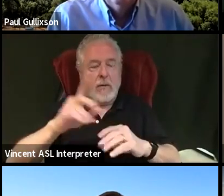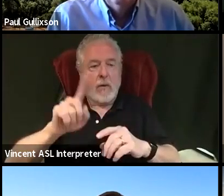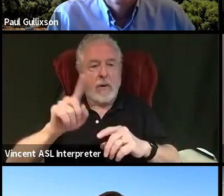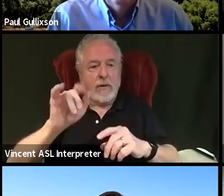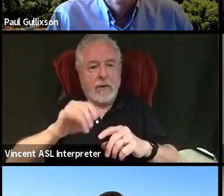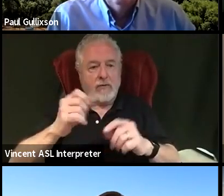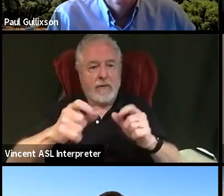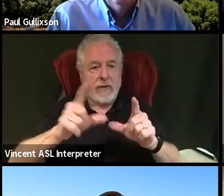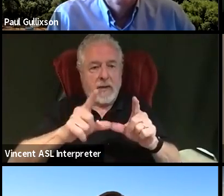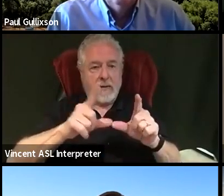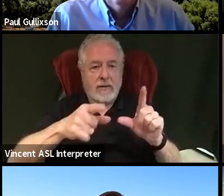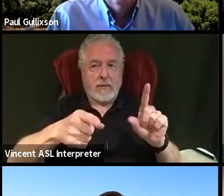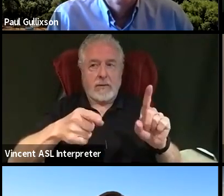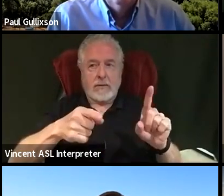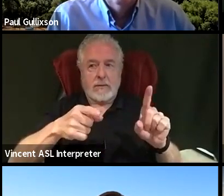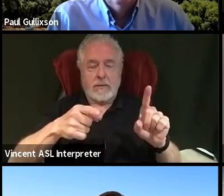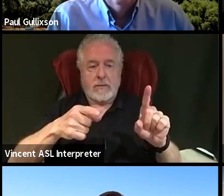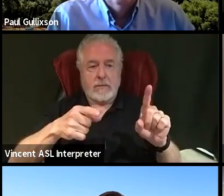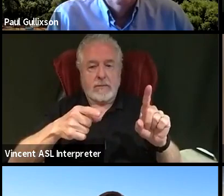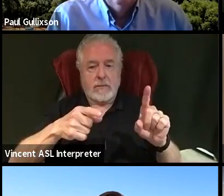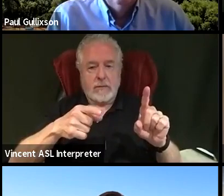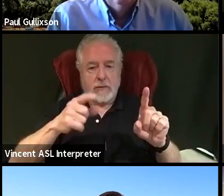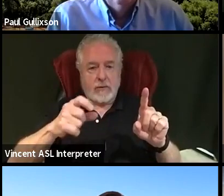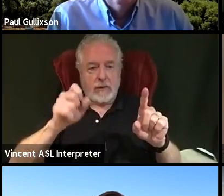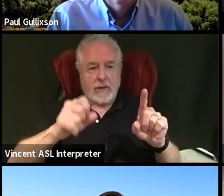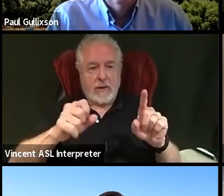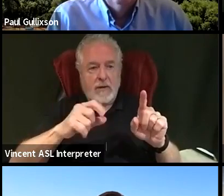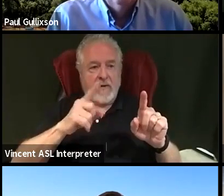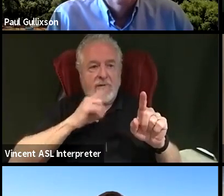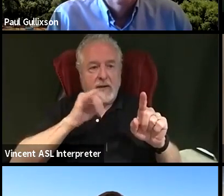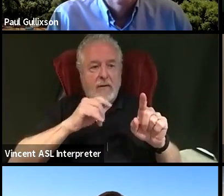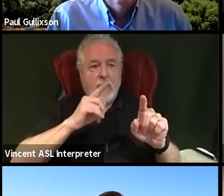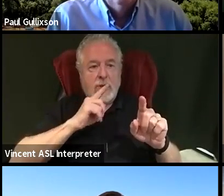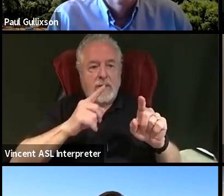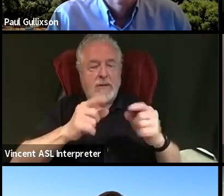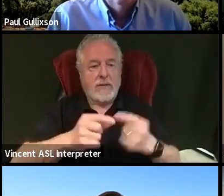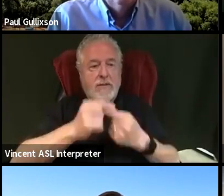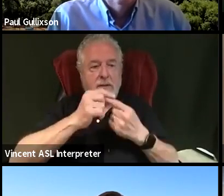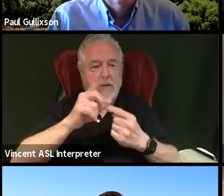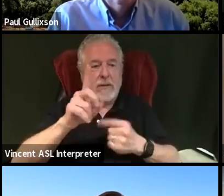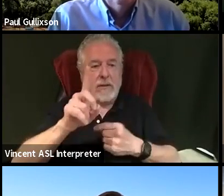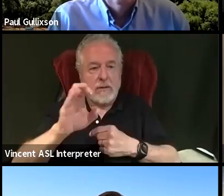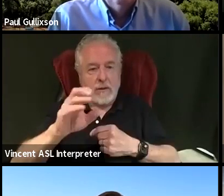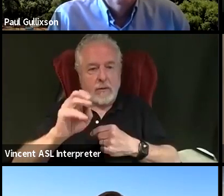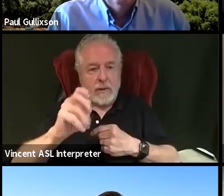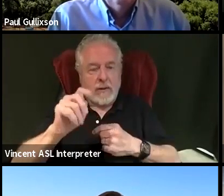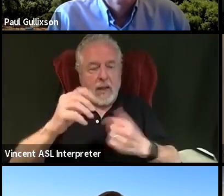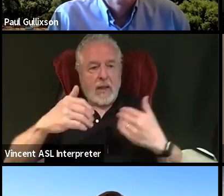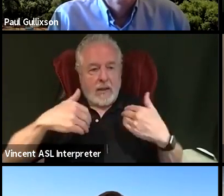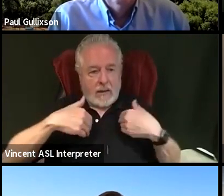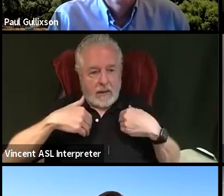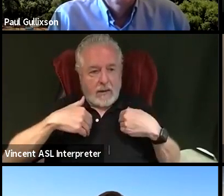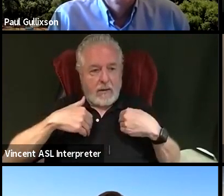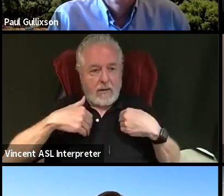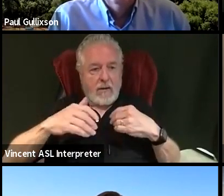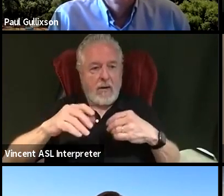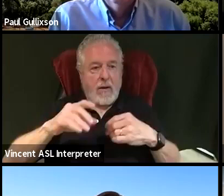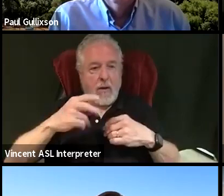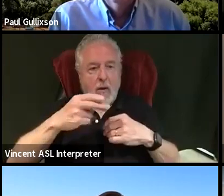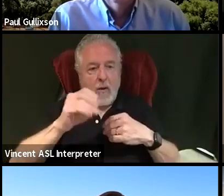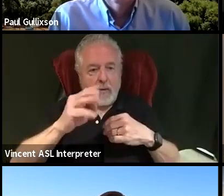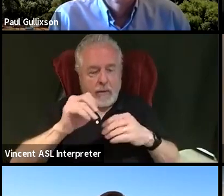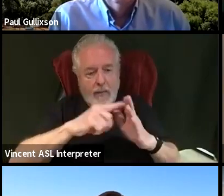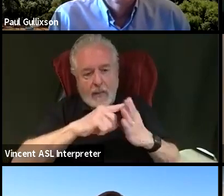that driver's license, you can fake it, but it's a pretty unique document. It has a hologram and